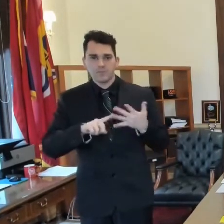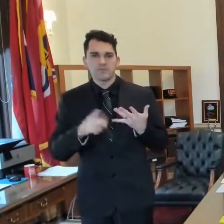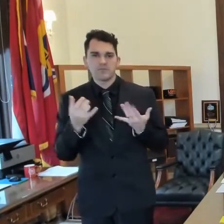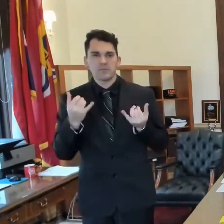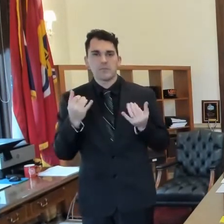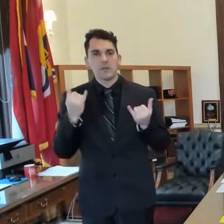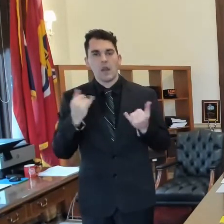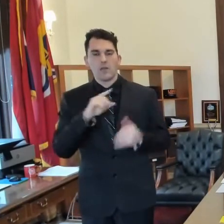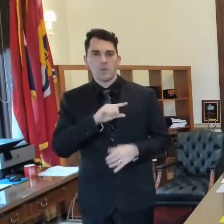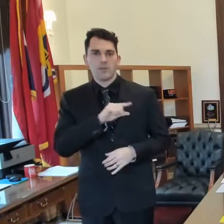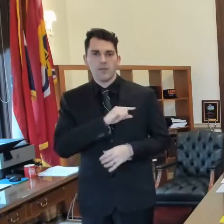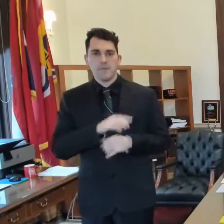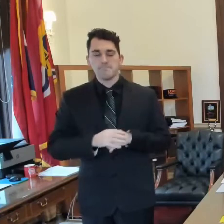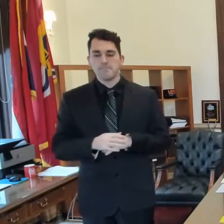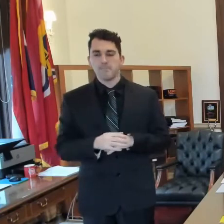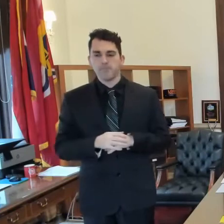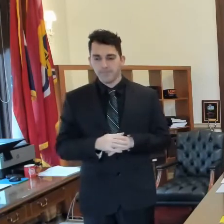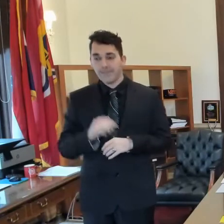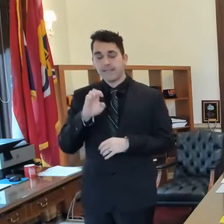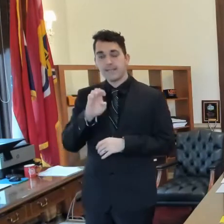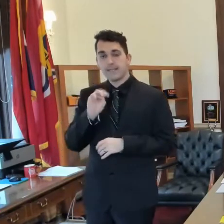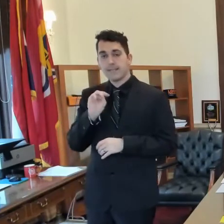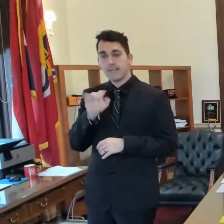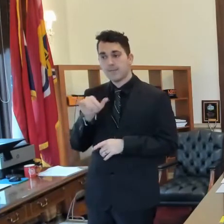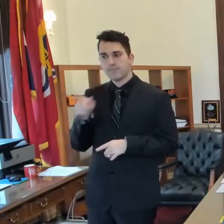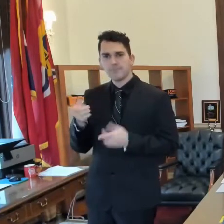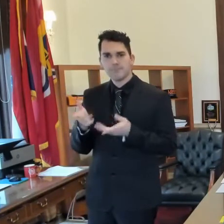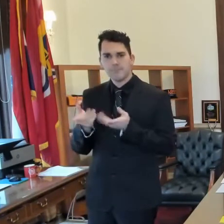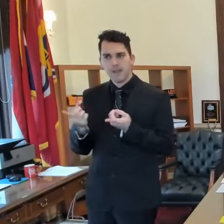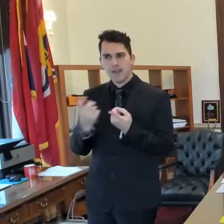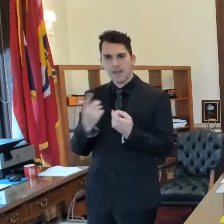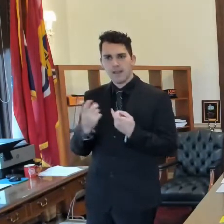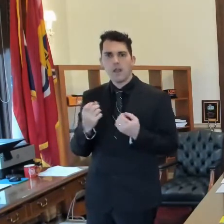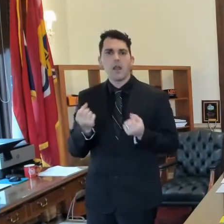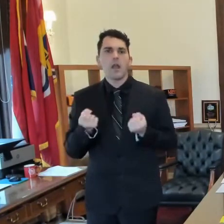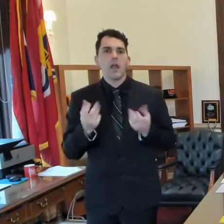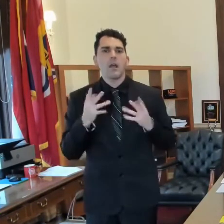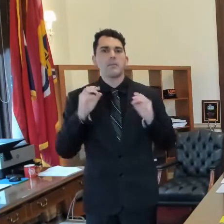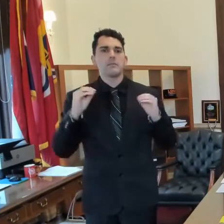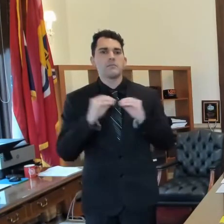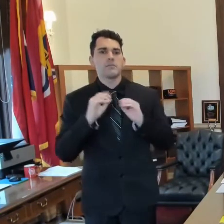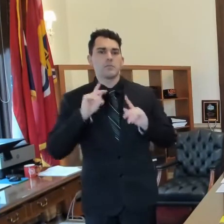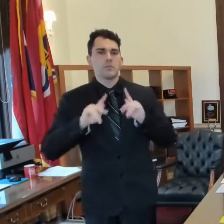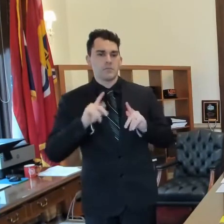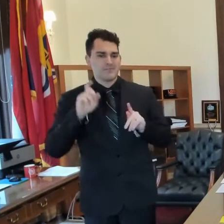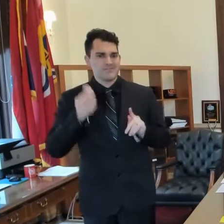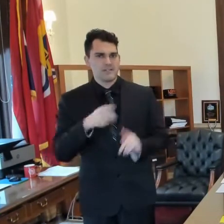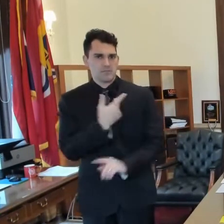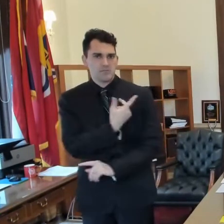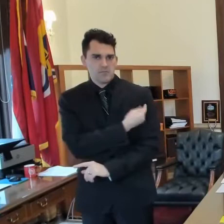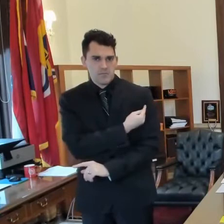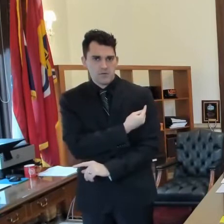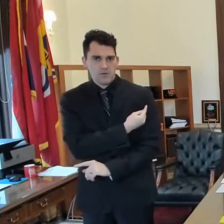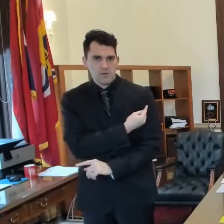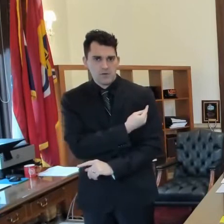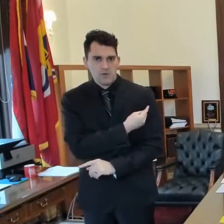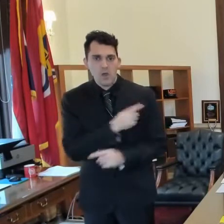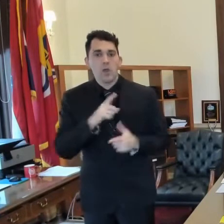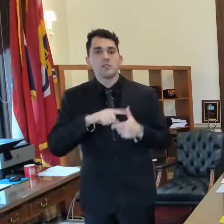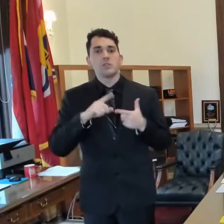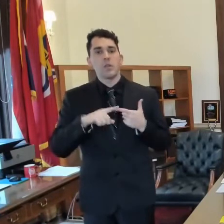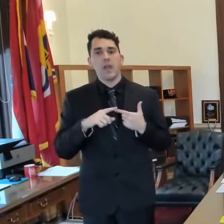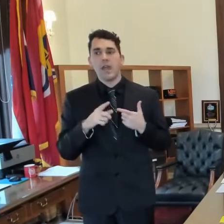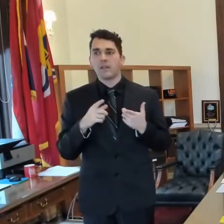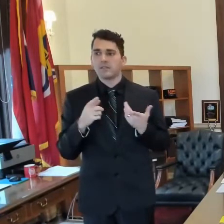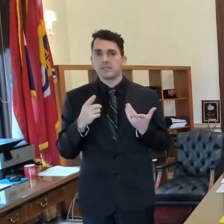got a question from Emmy who asks about how many more people need to get vaccinated for capacity restrictions in the city to be